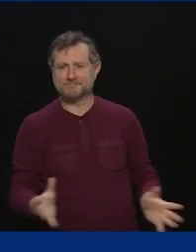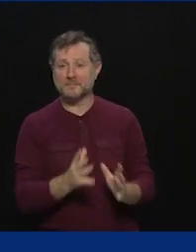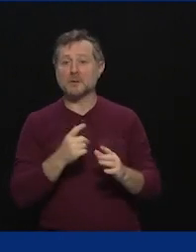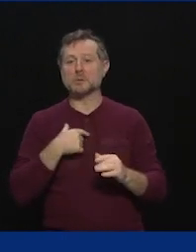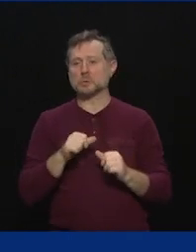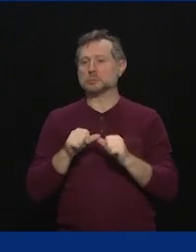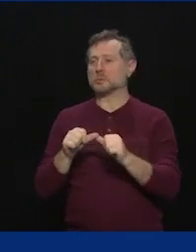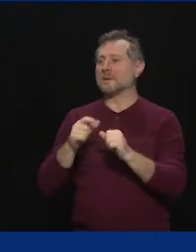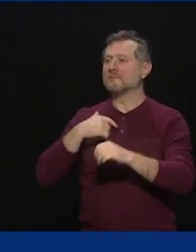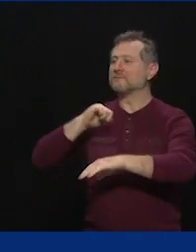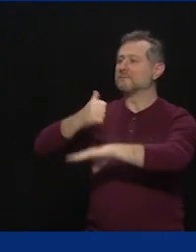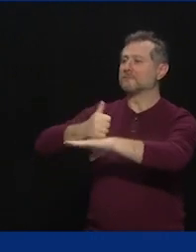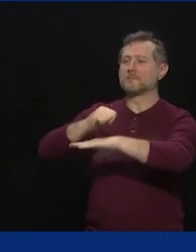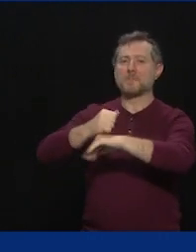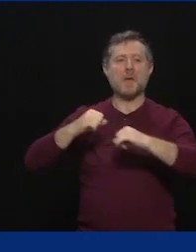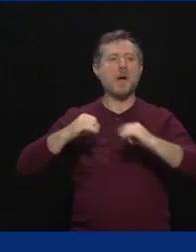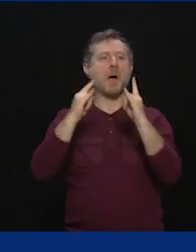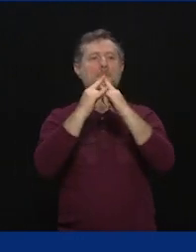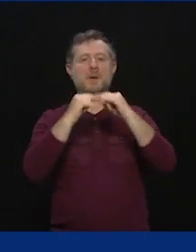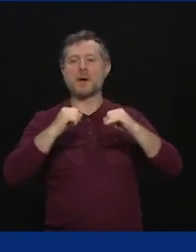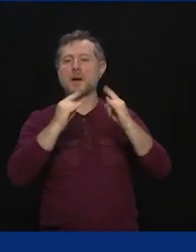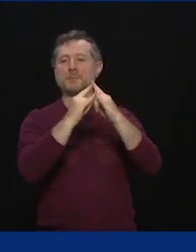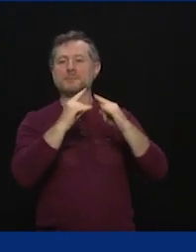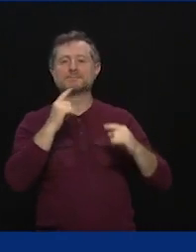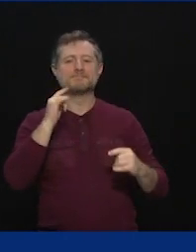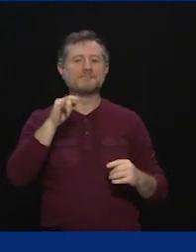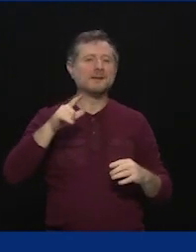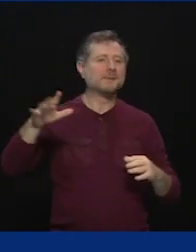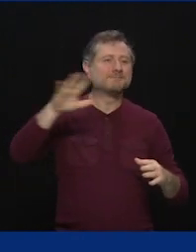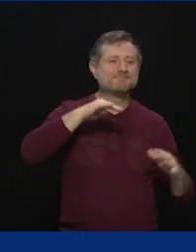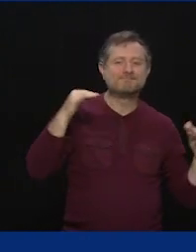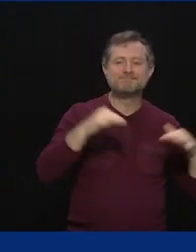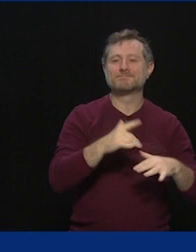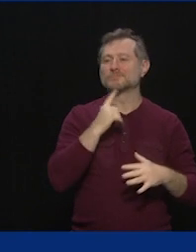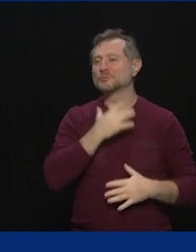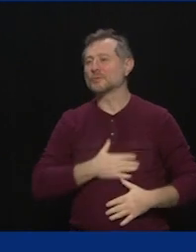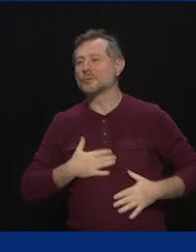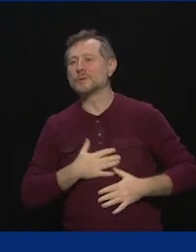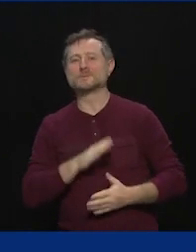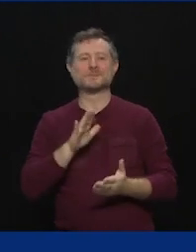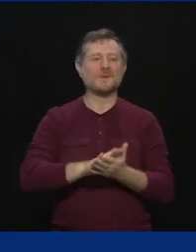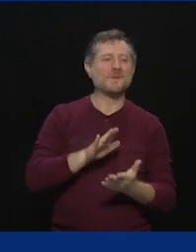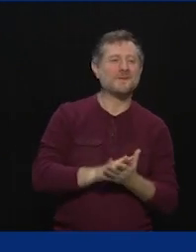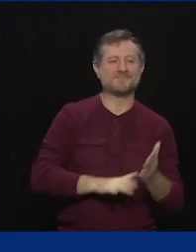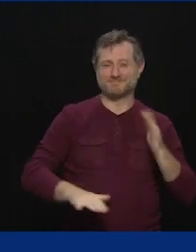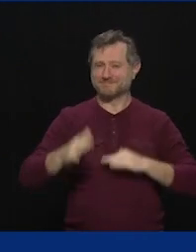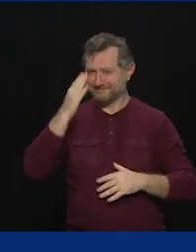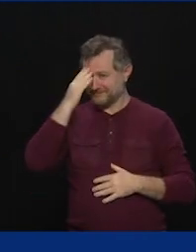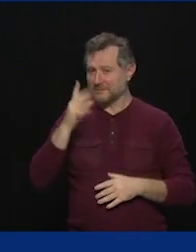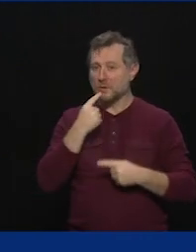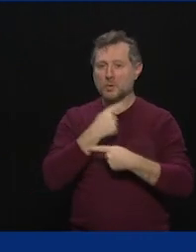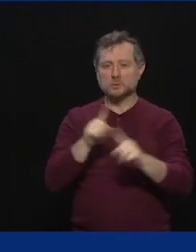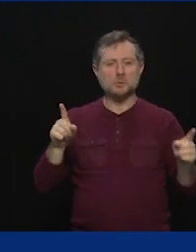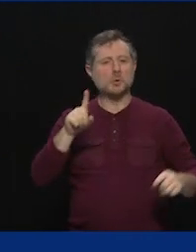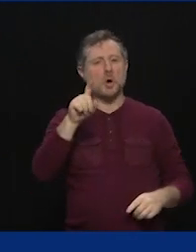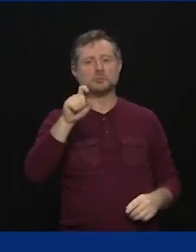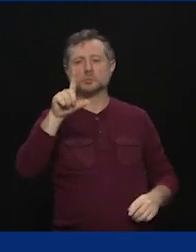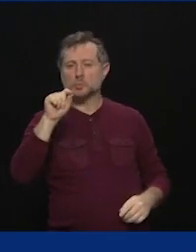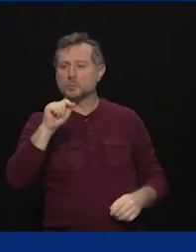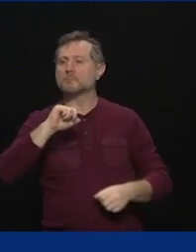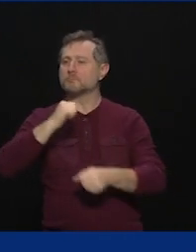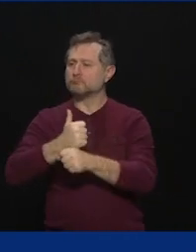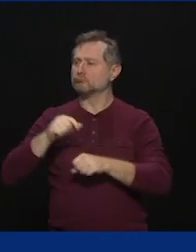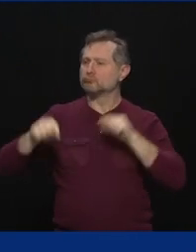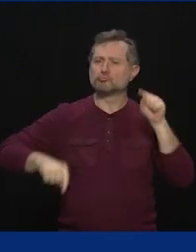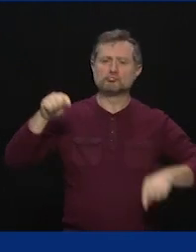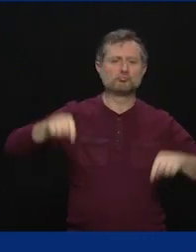They're fun. Kids like seeing these come to their schools. We're going to keep doing that. We've announced 120 sites over the 12-week period. A lot of people are partnering